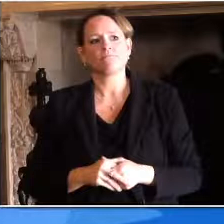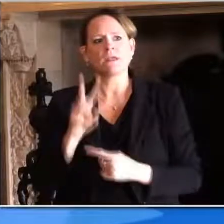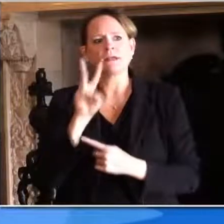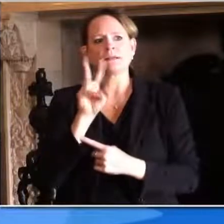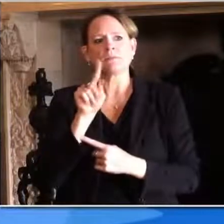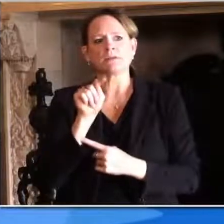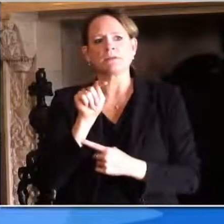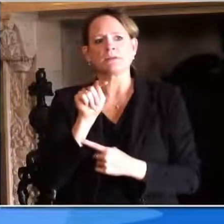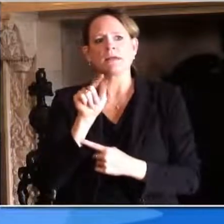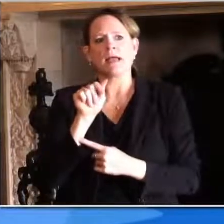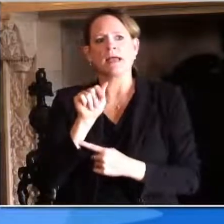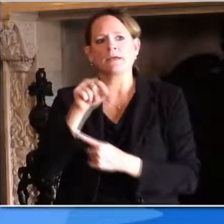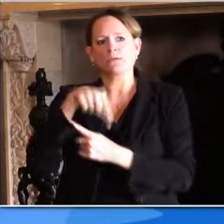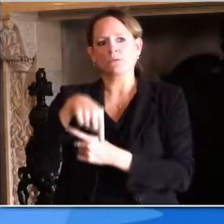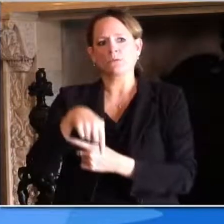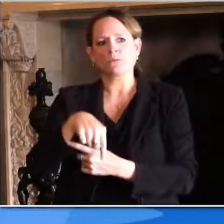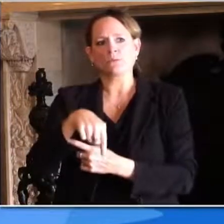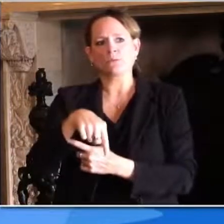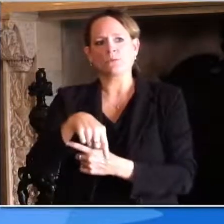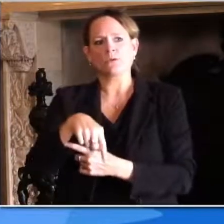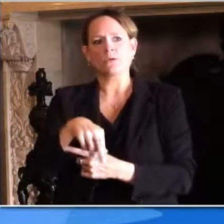Rob?